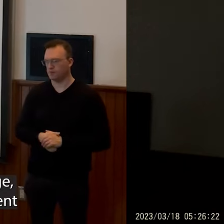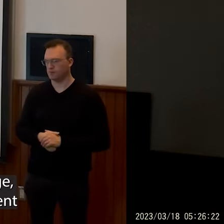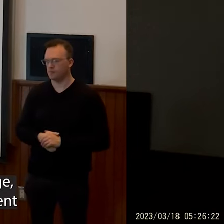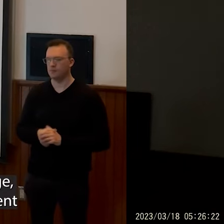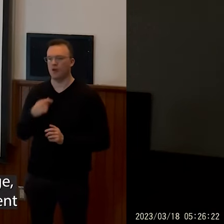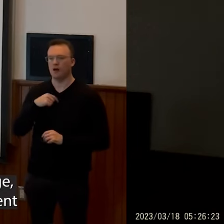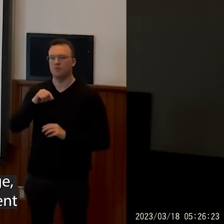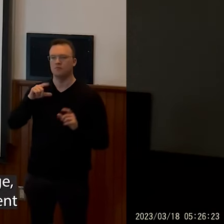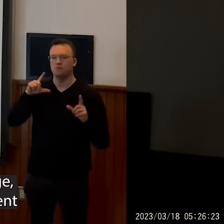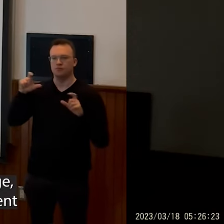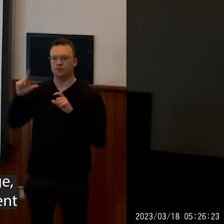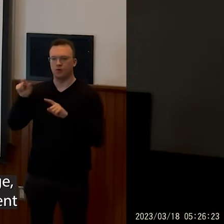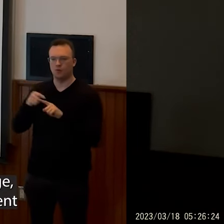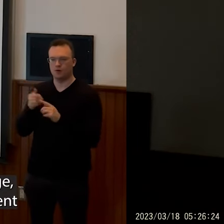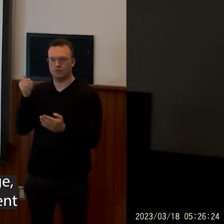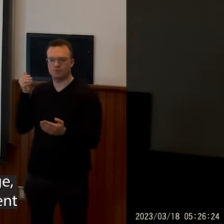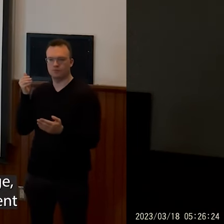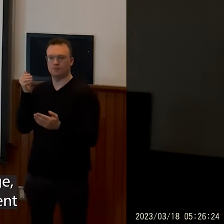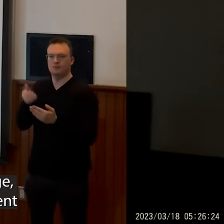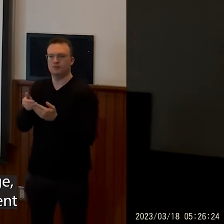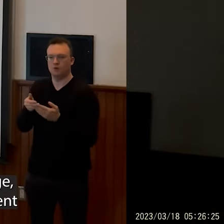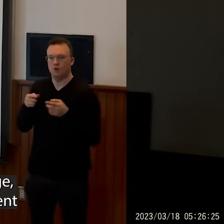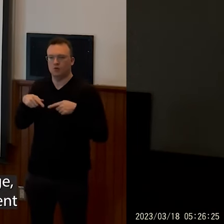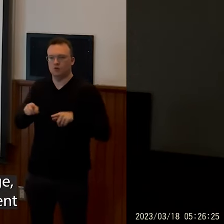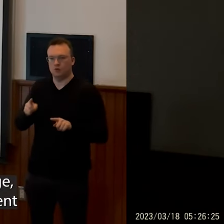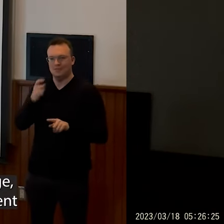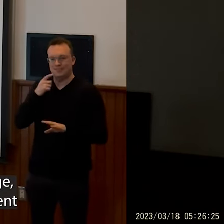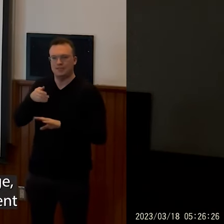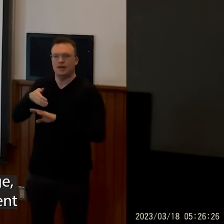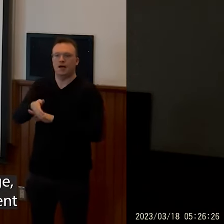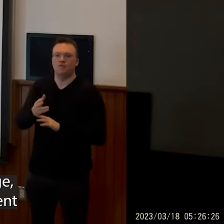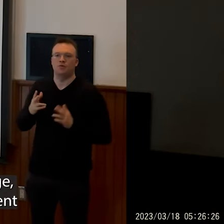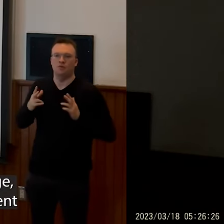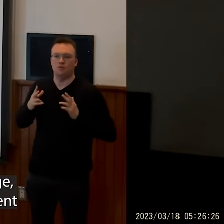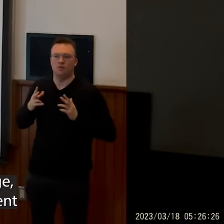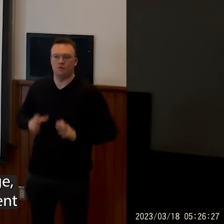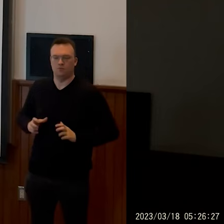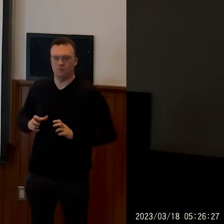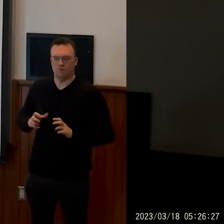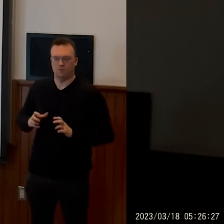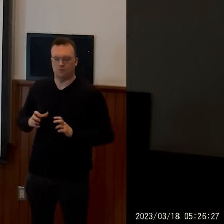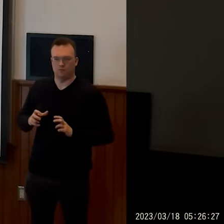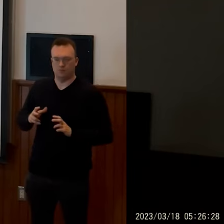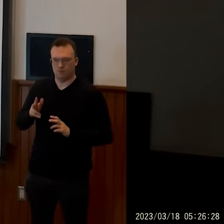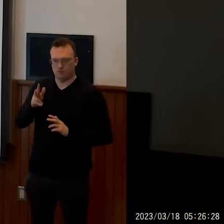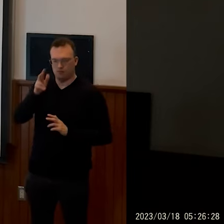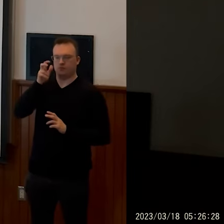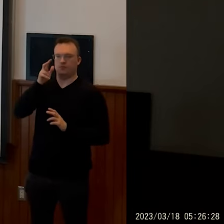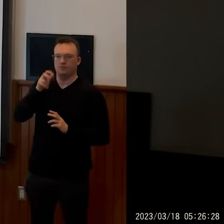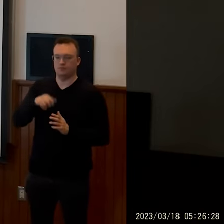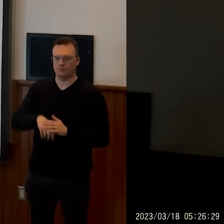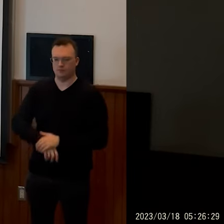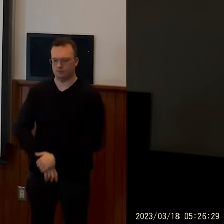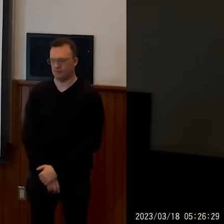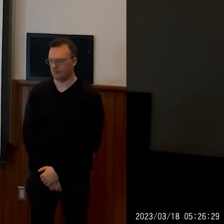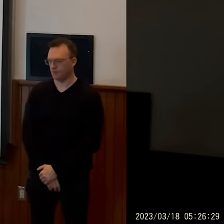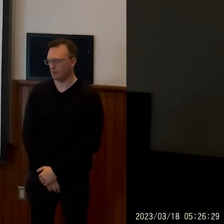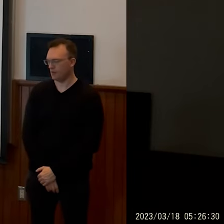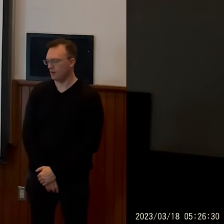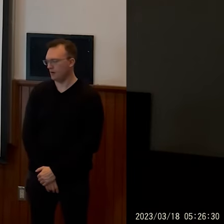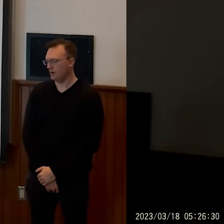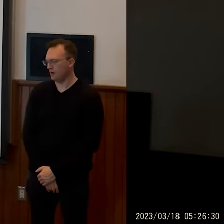I photographed on the verge, or during, or just after that moment of orgasm.